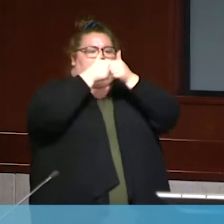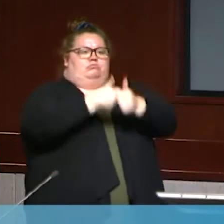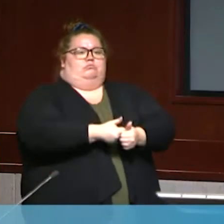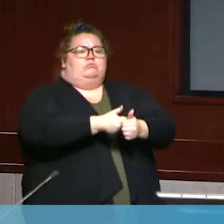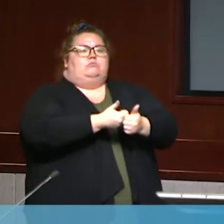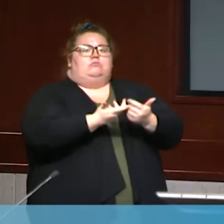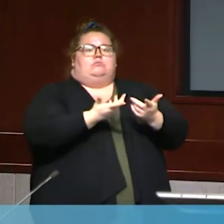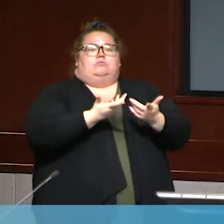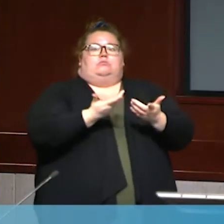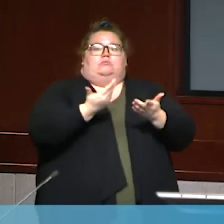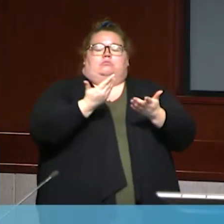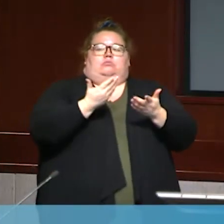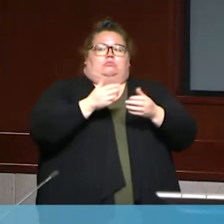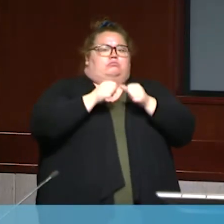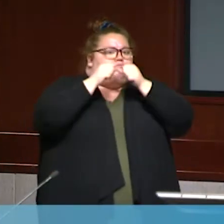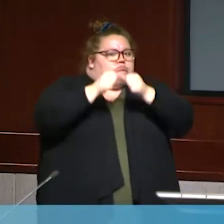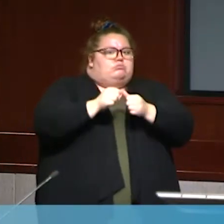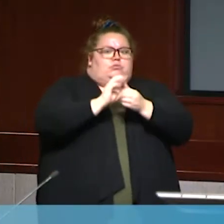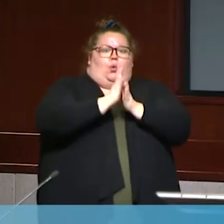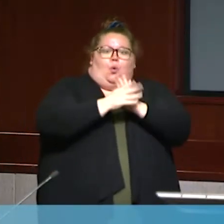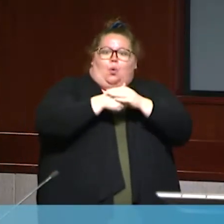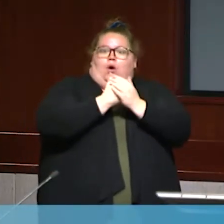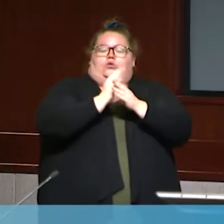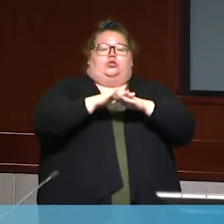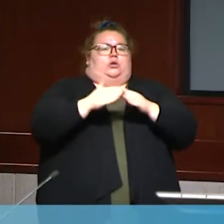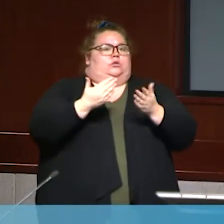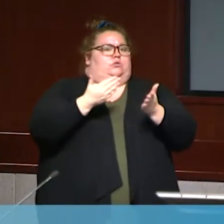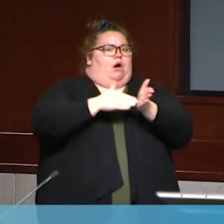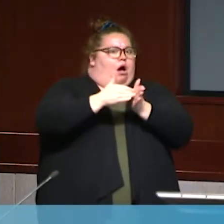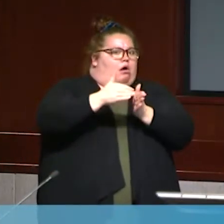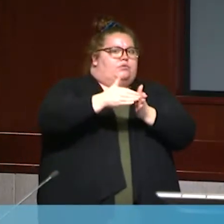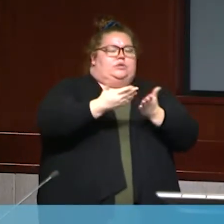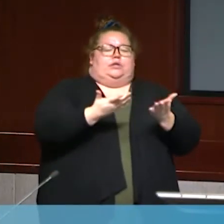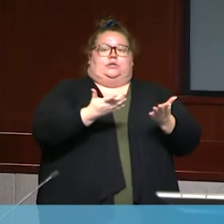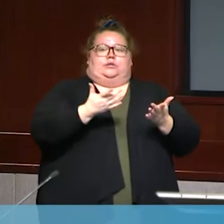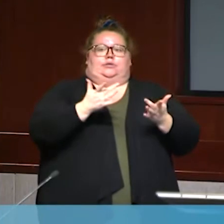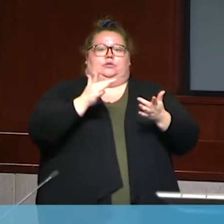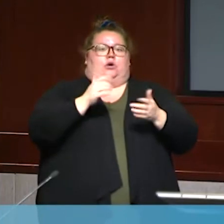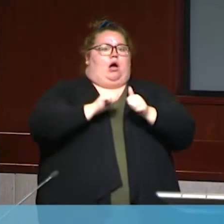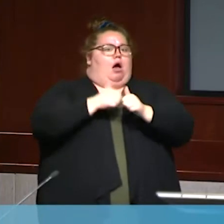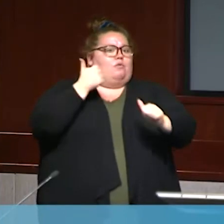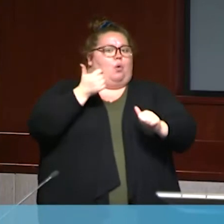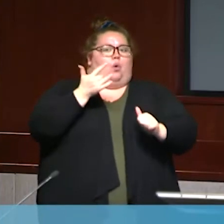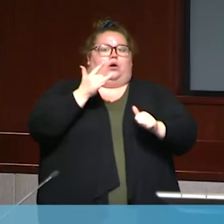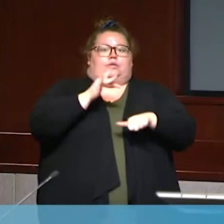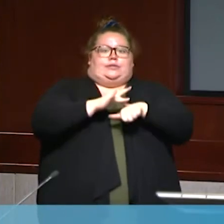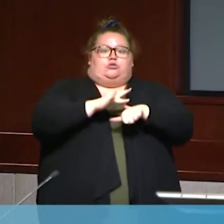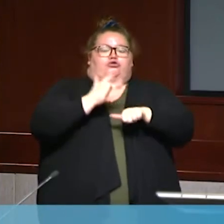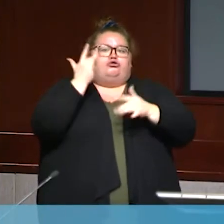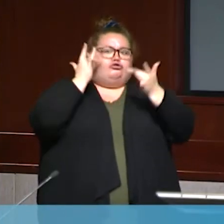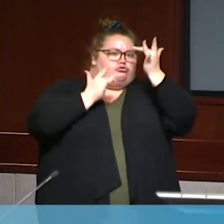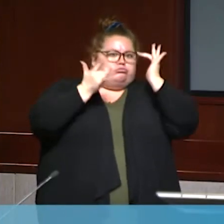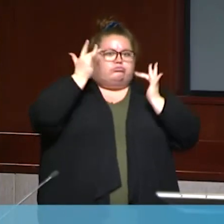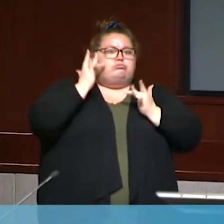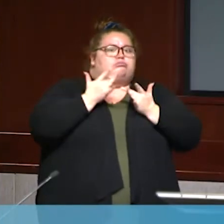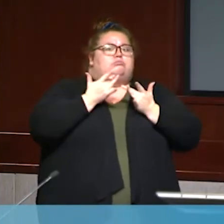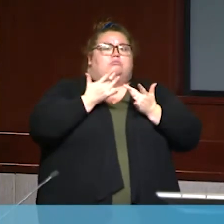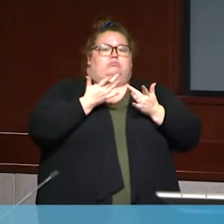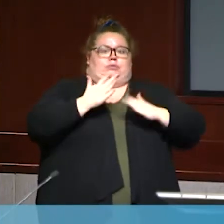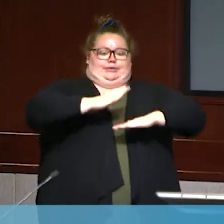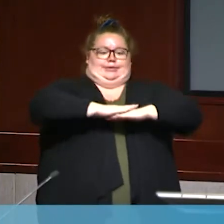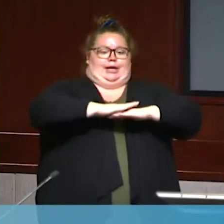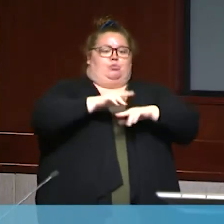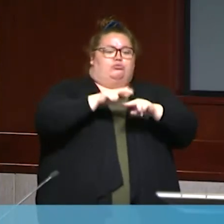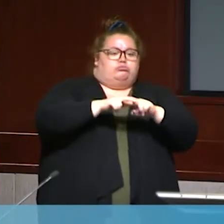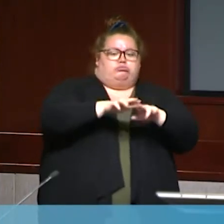regularly. Please don't touch your face, your eyes, your nose, your mouth. Don't touch surfaces that